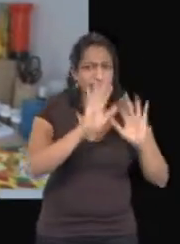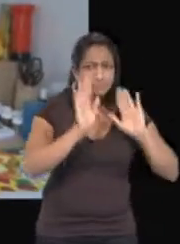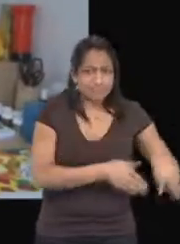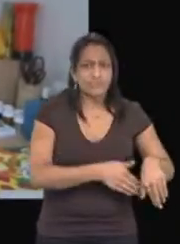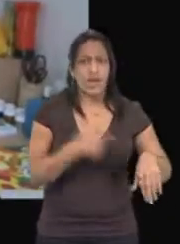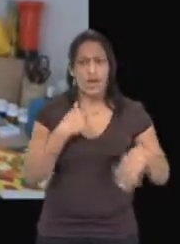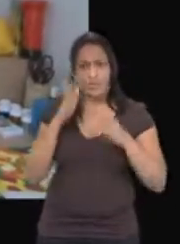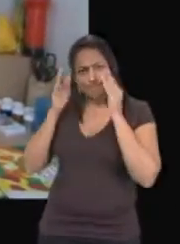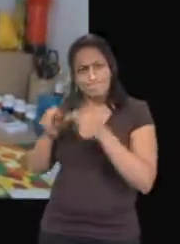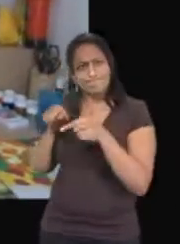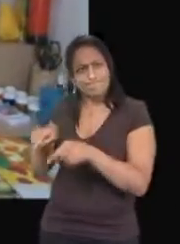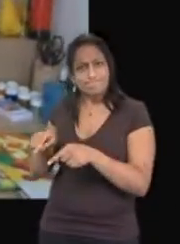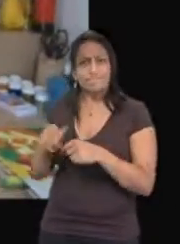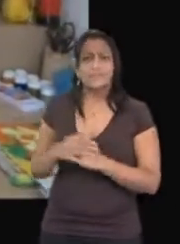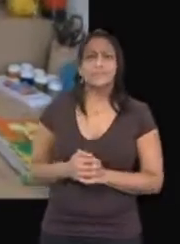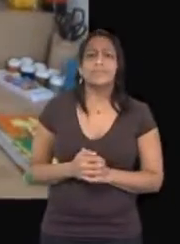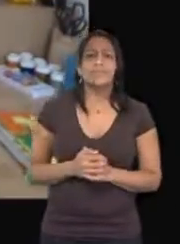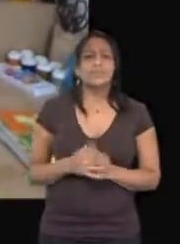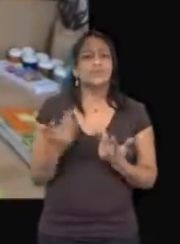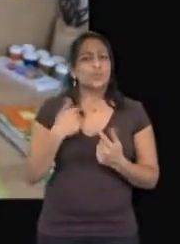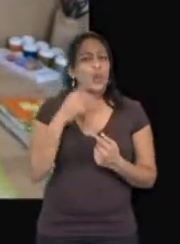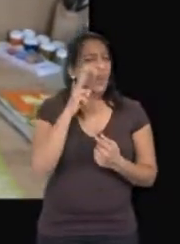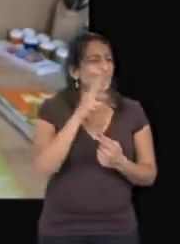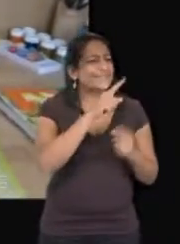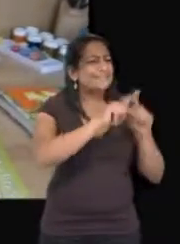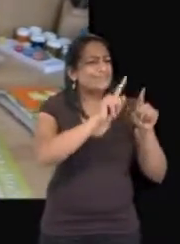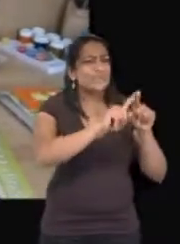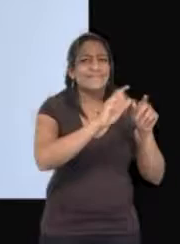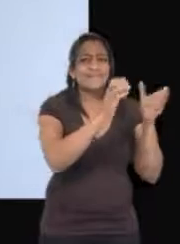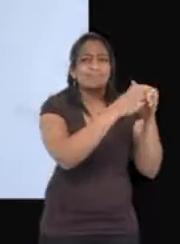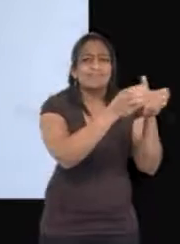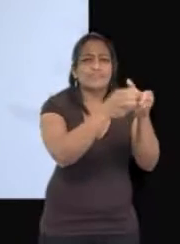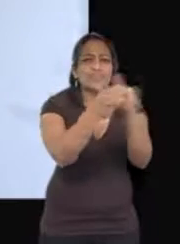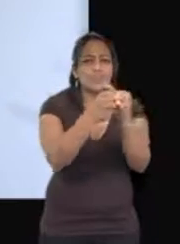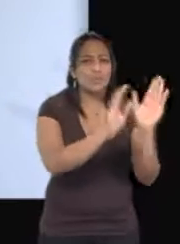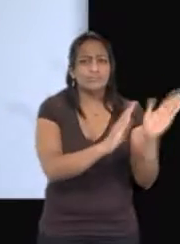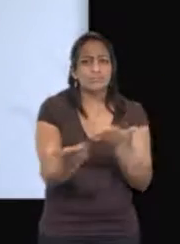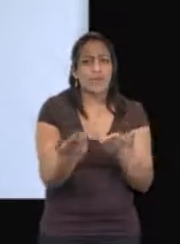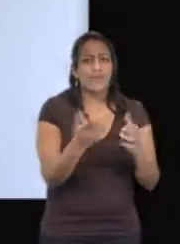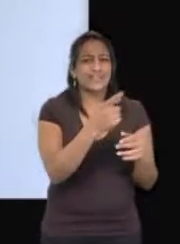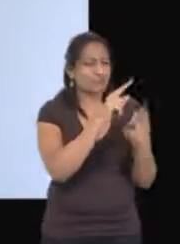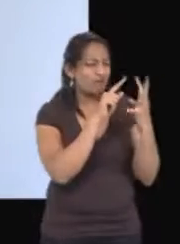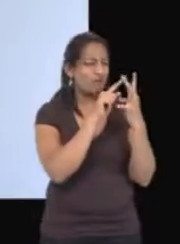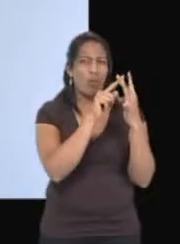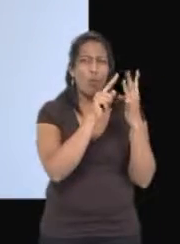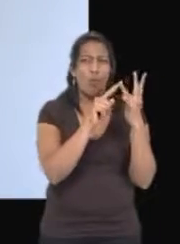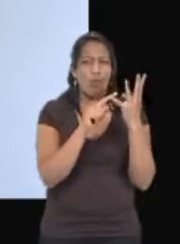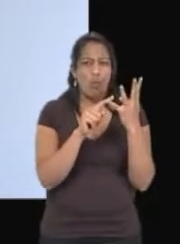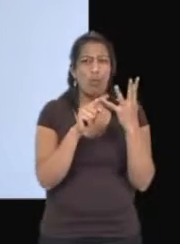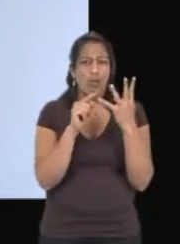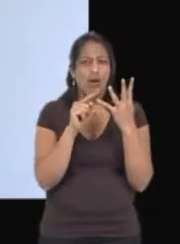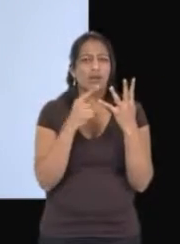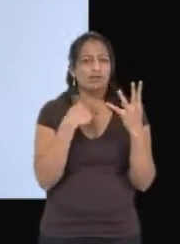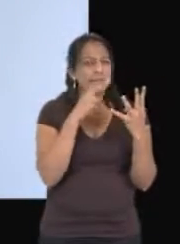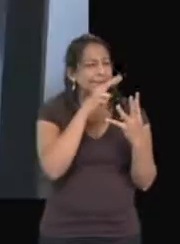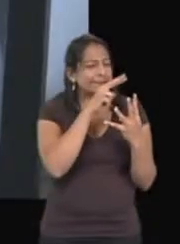really. So we looked around at local providers. We looked at 4 different organisations that provide support services for people